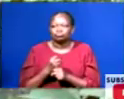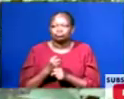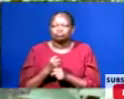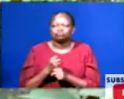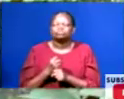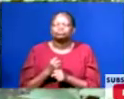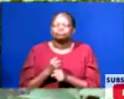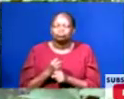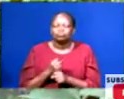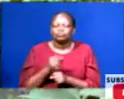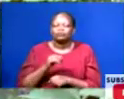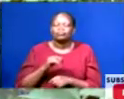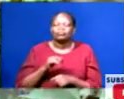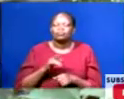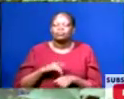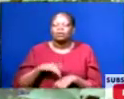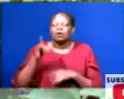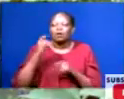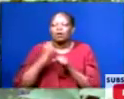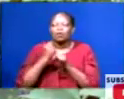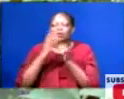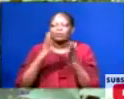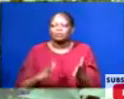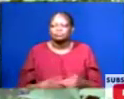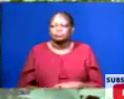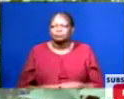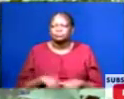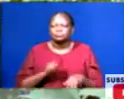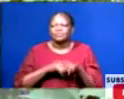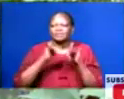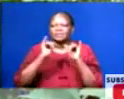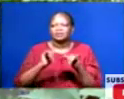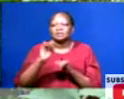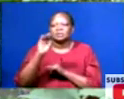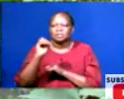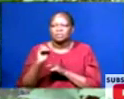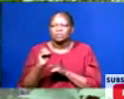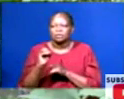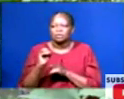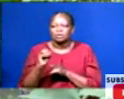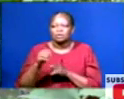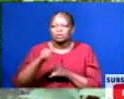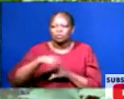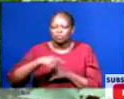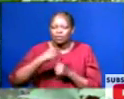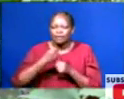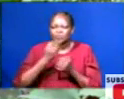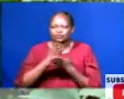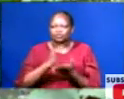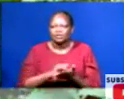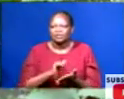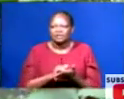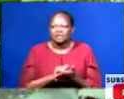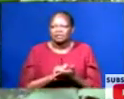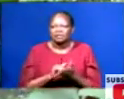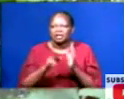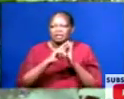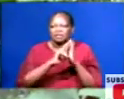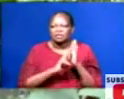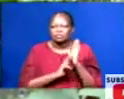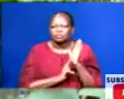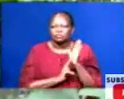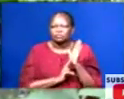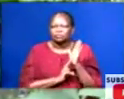Operators. During my stay as the CEO, we made sure that in the regulations,